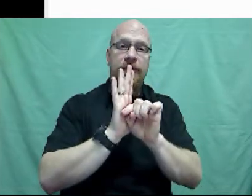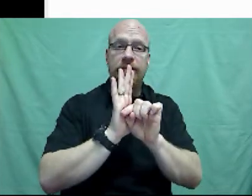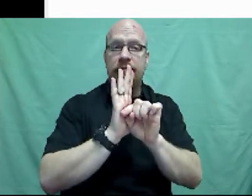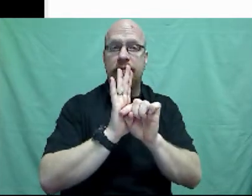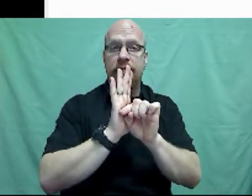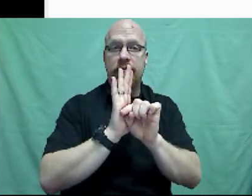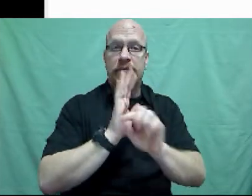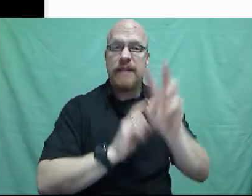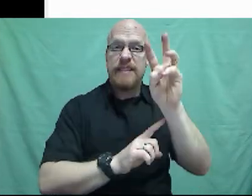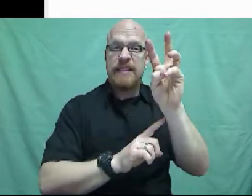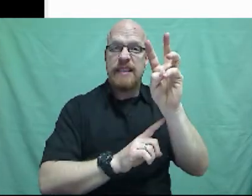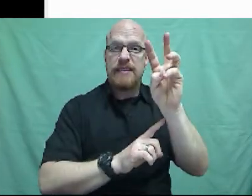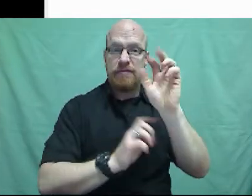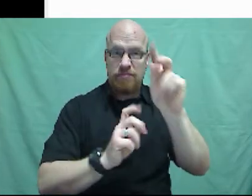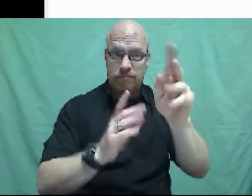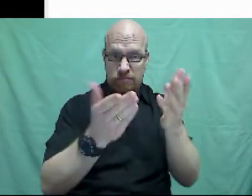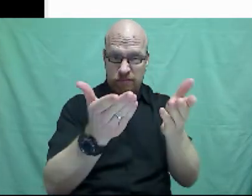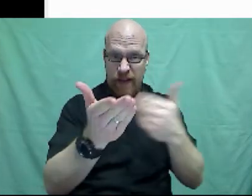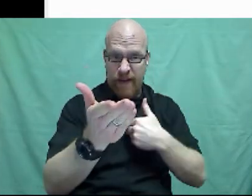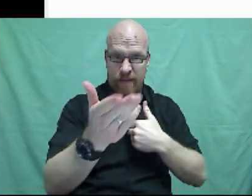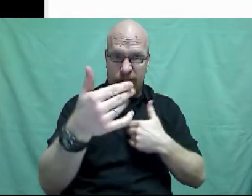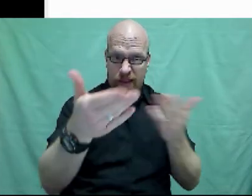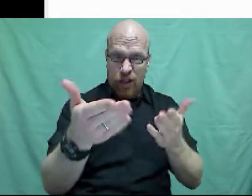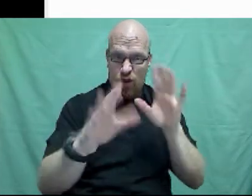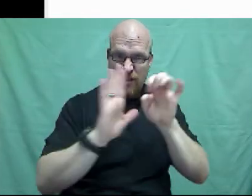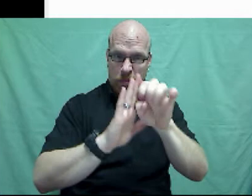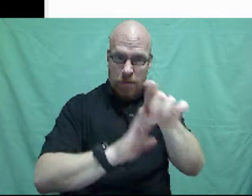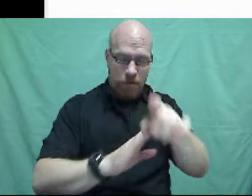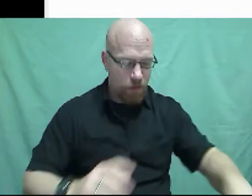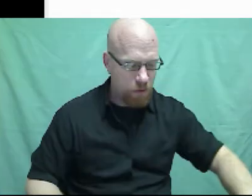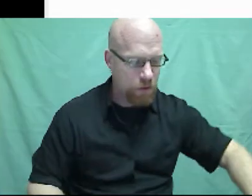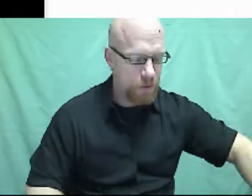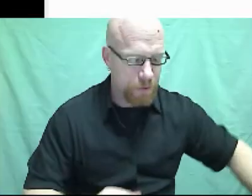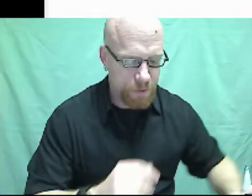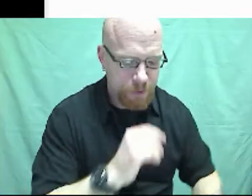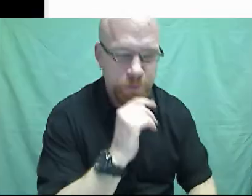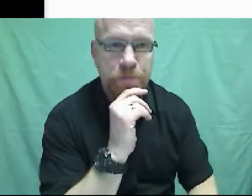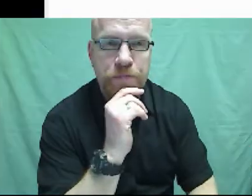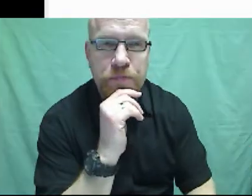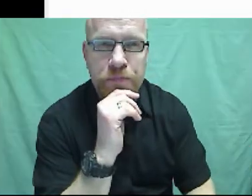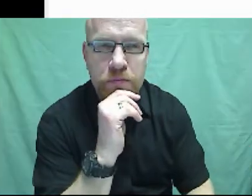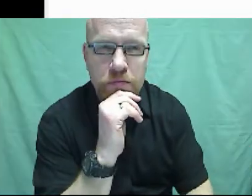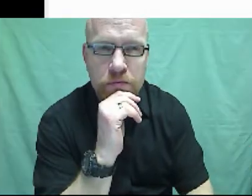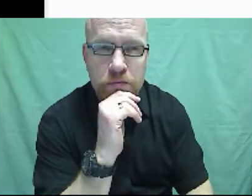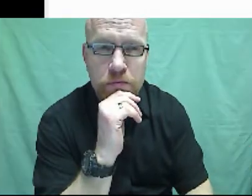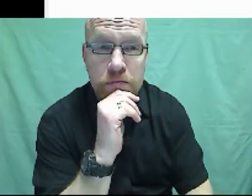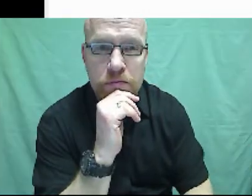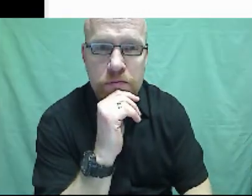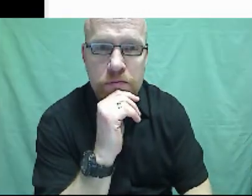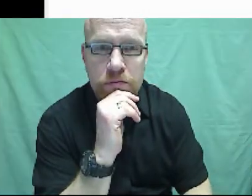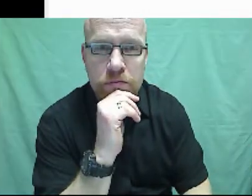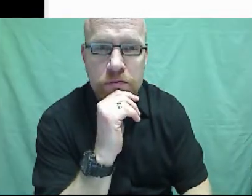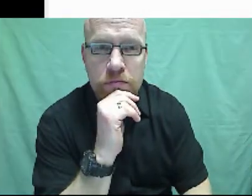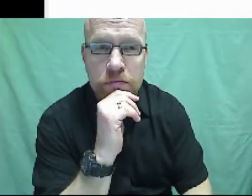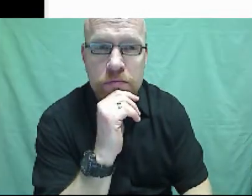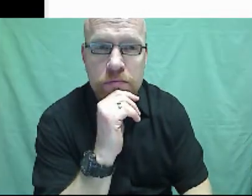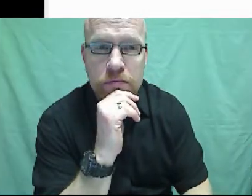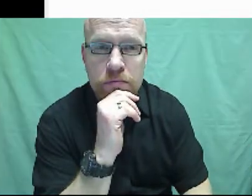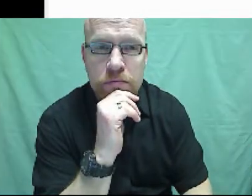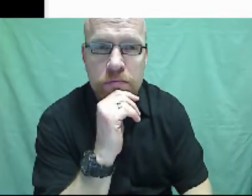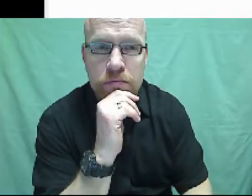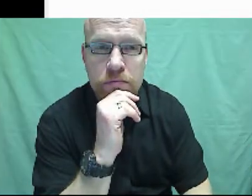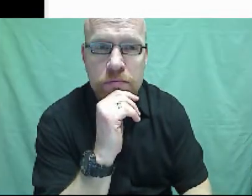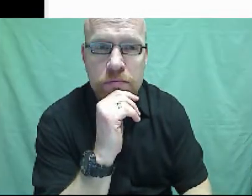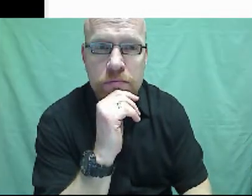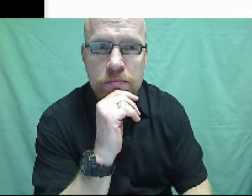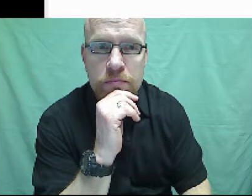h as a negative number, maybe negative 6, like we have here in this example, we'll see what